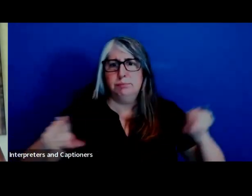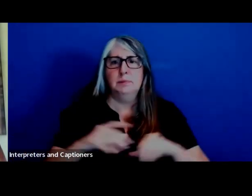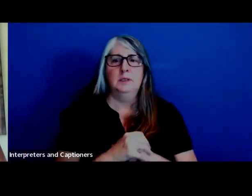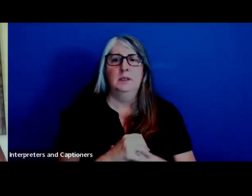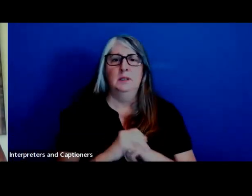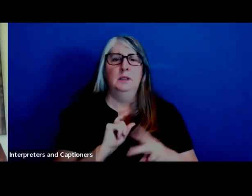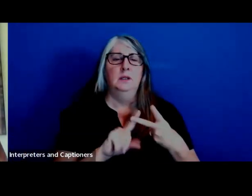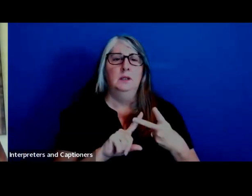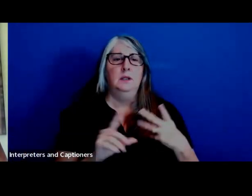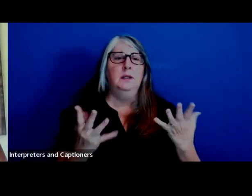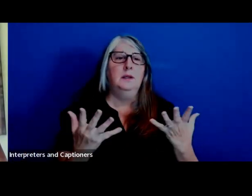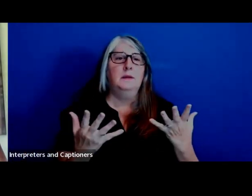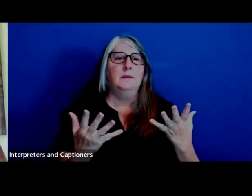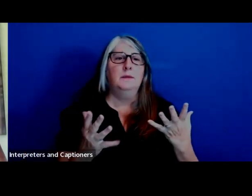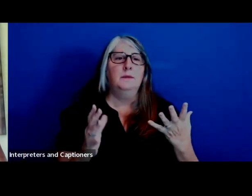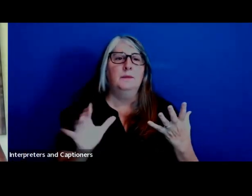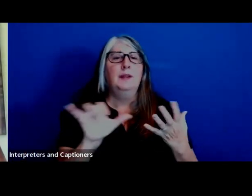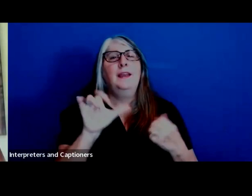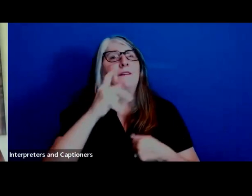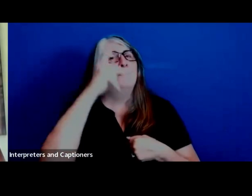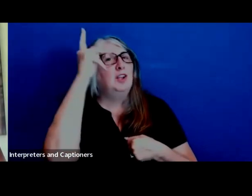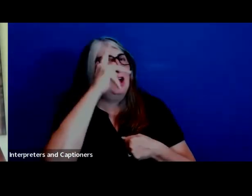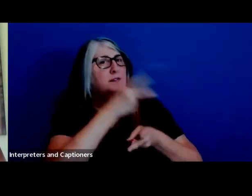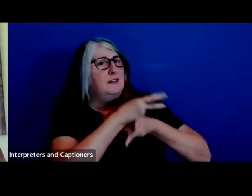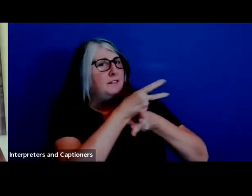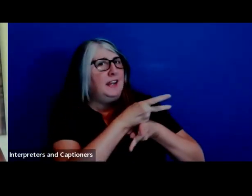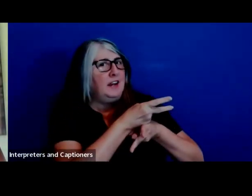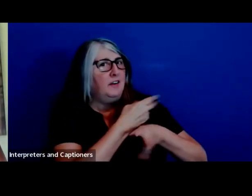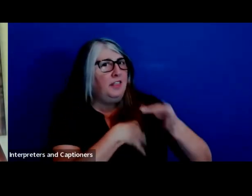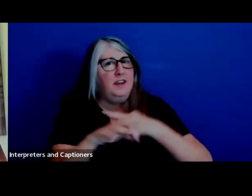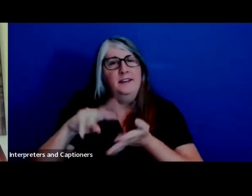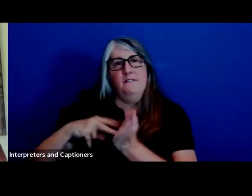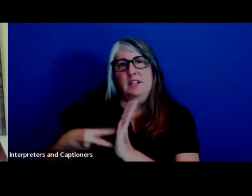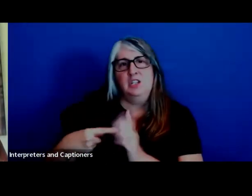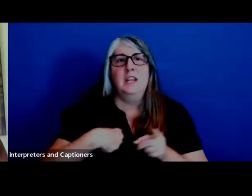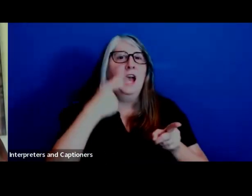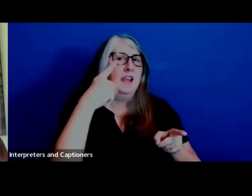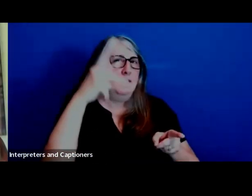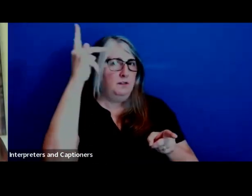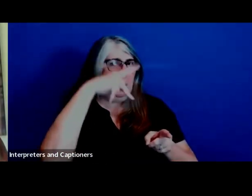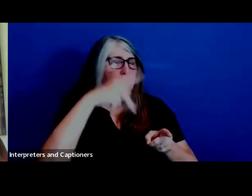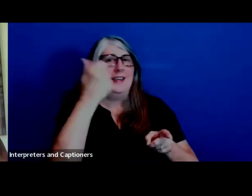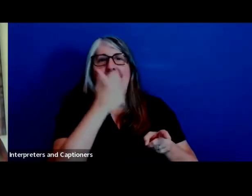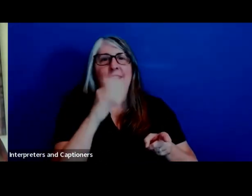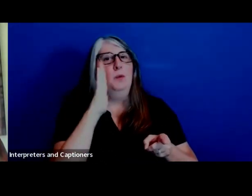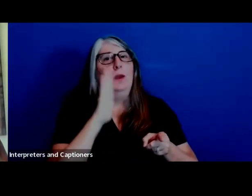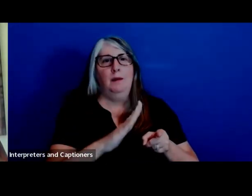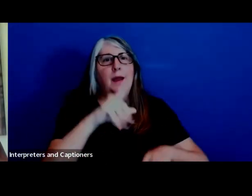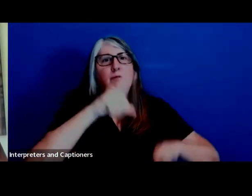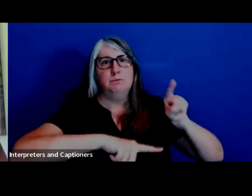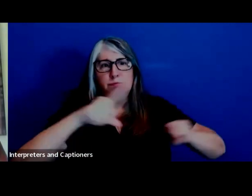It's more of a philosophy of care than a definition, and any philosophy is going to be nuanced. And I think you really have